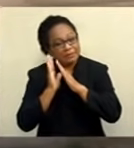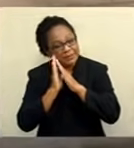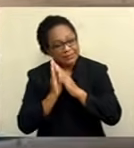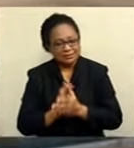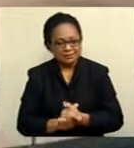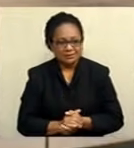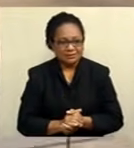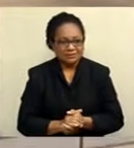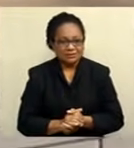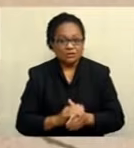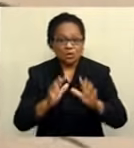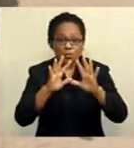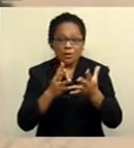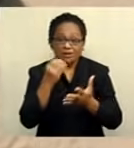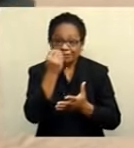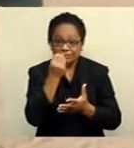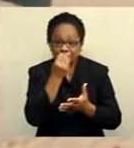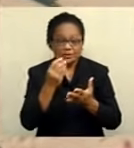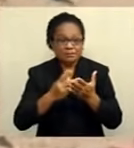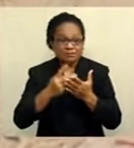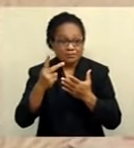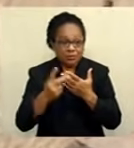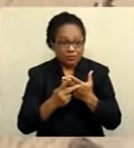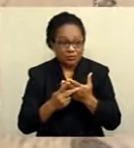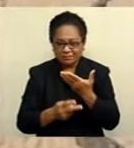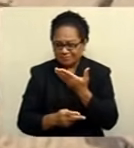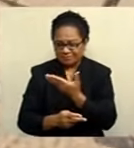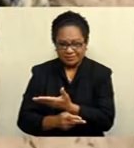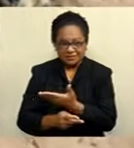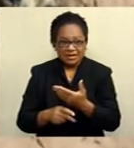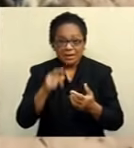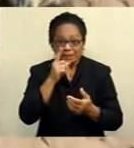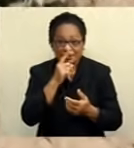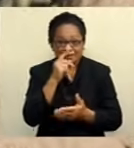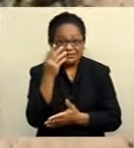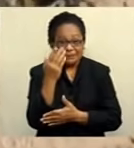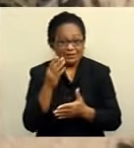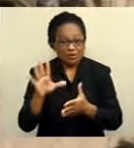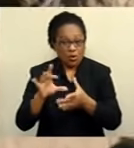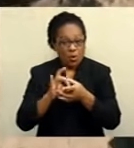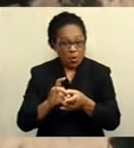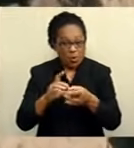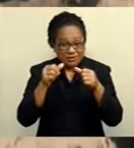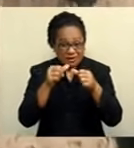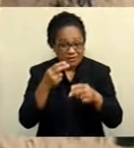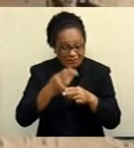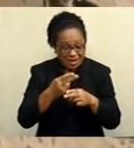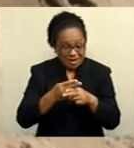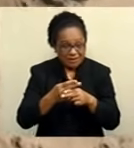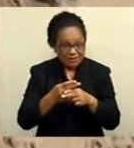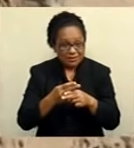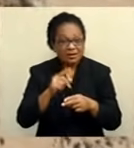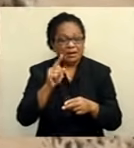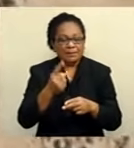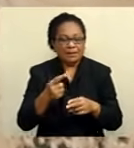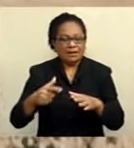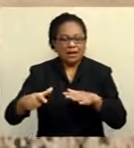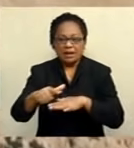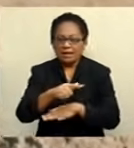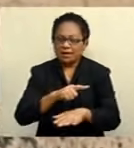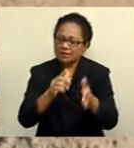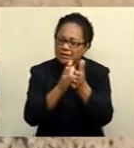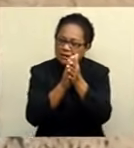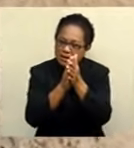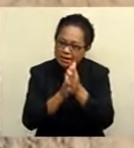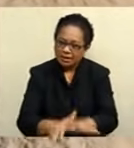World Food Programme says that in an area where people depend on their own agriculture to survive, the land is 7 times more barren than